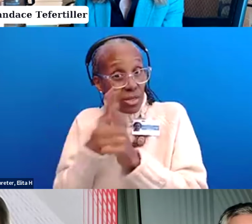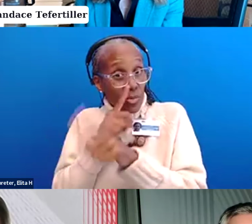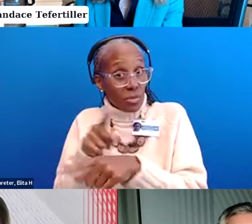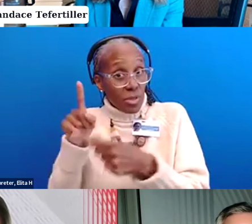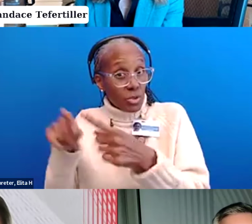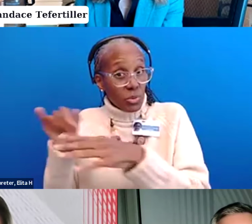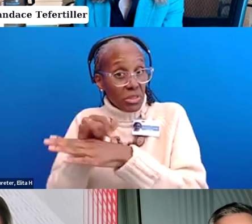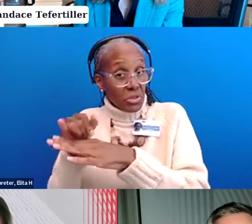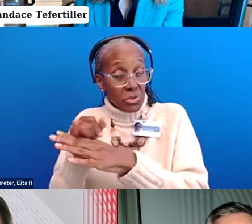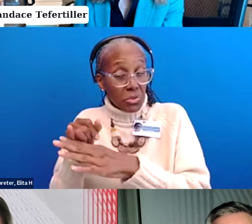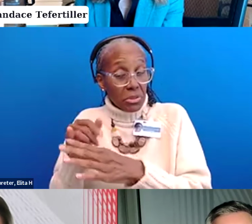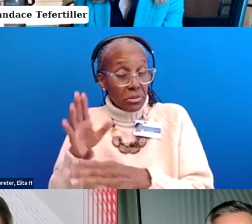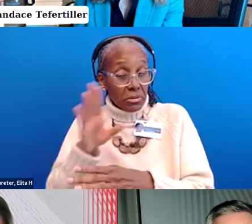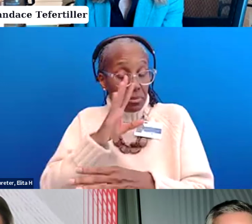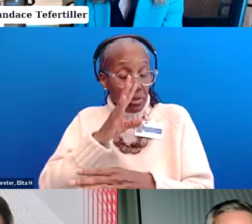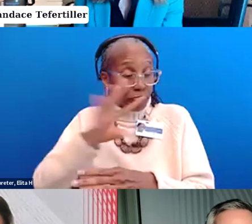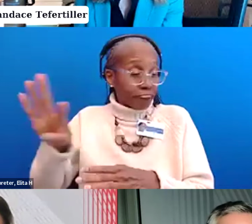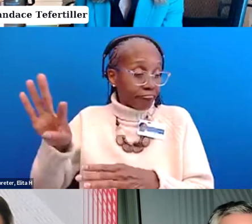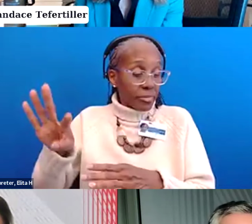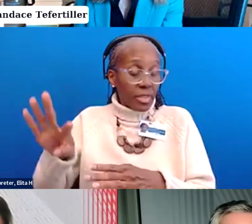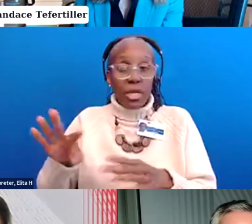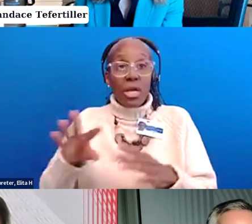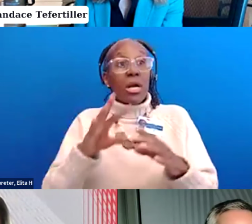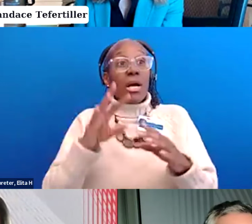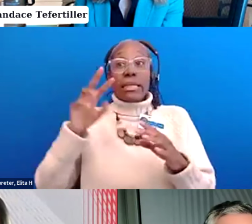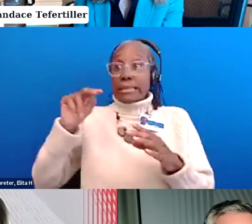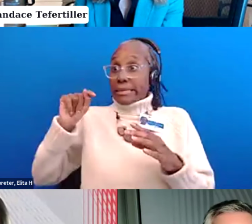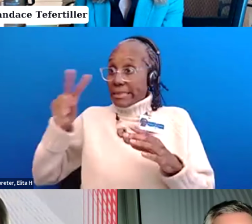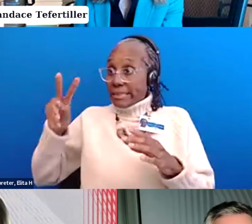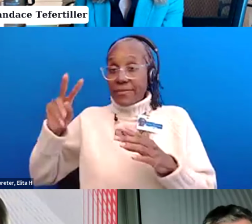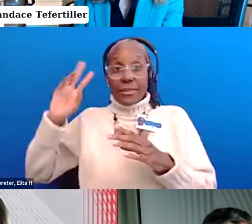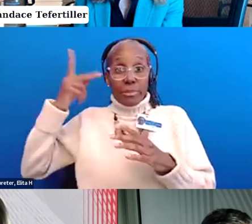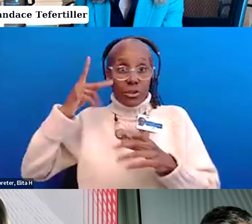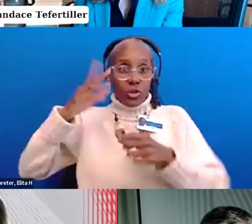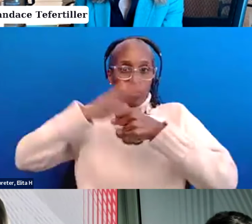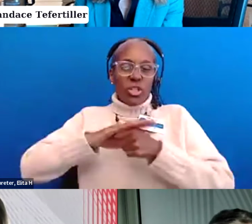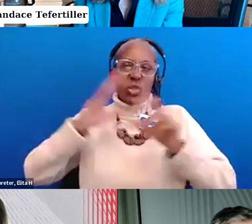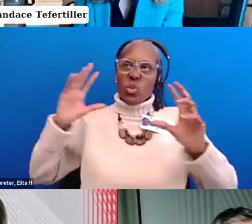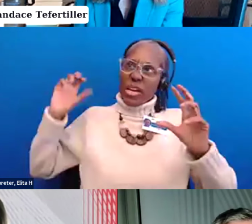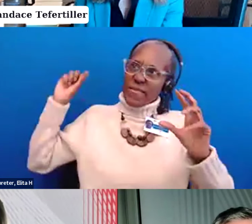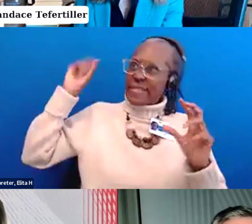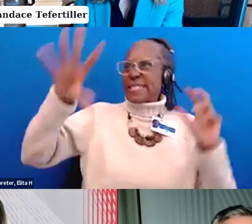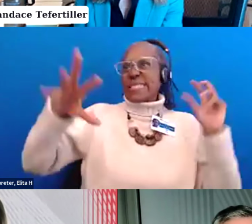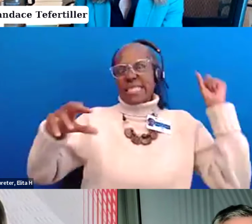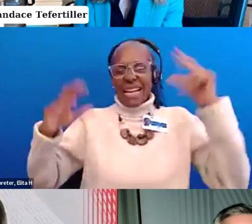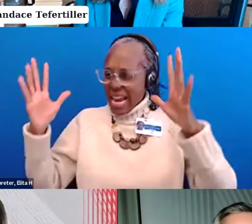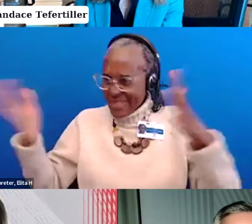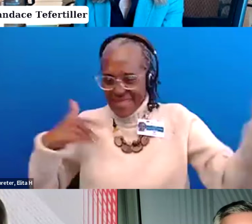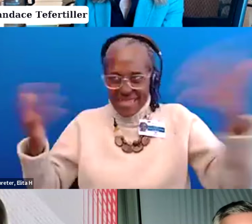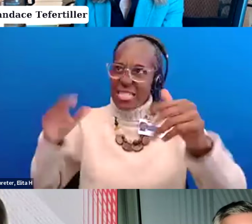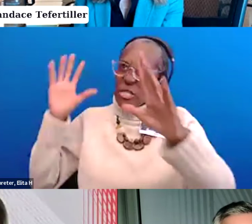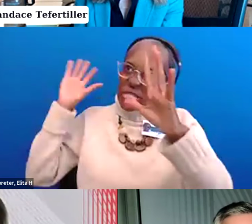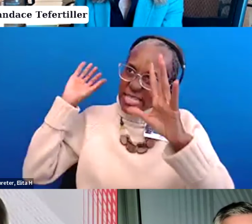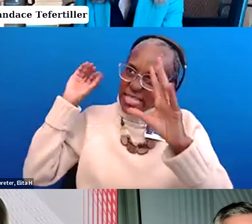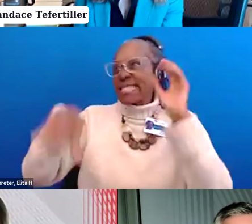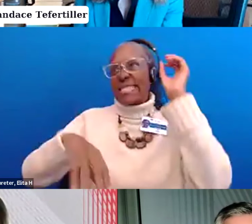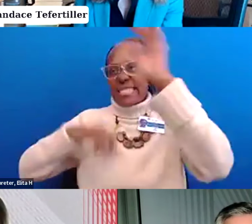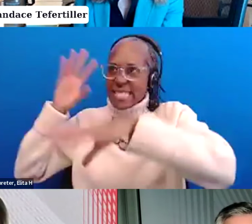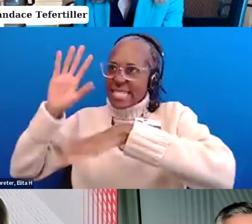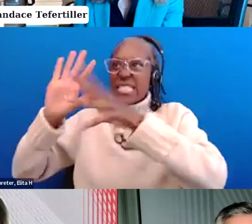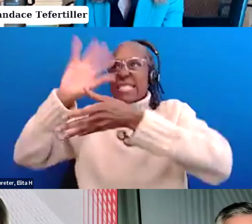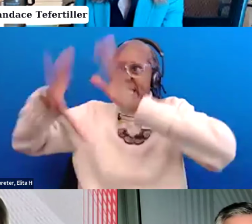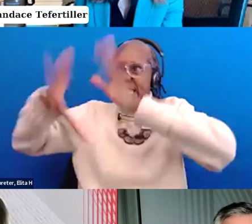to industry, they respond to media pressure, political pressure. We have to kind of marshal everybody in the community here